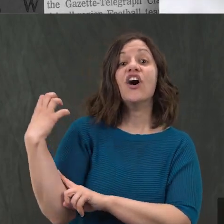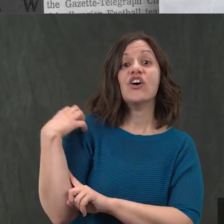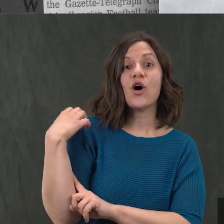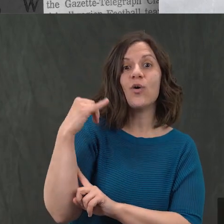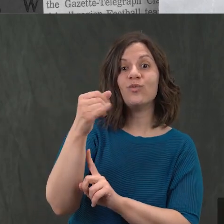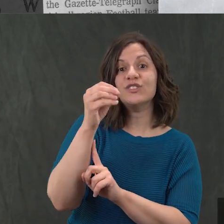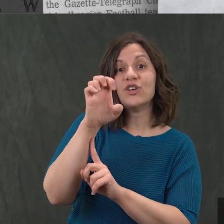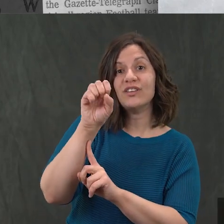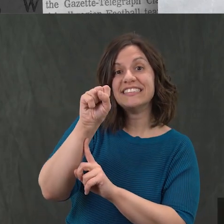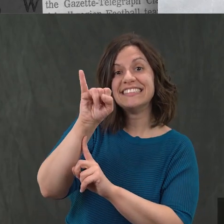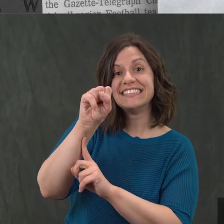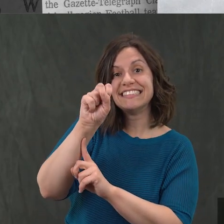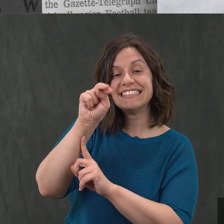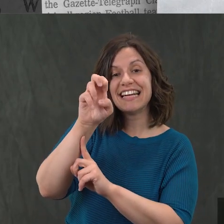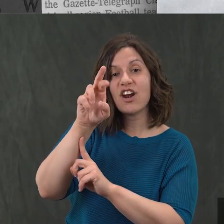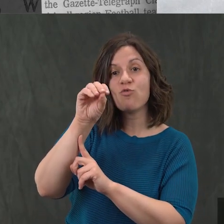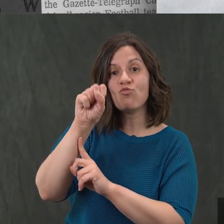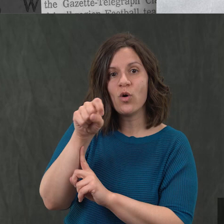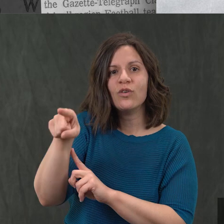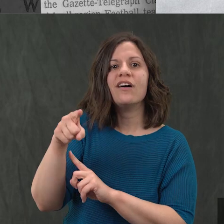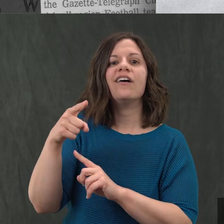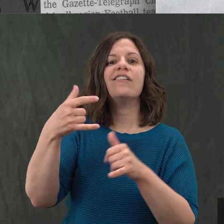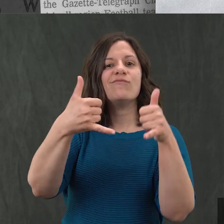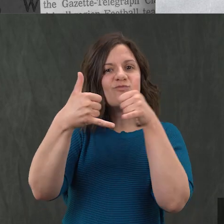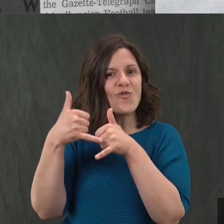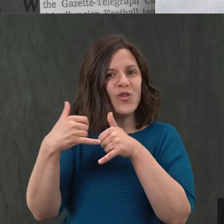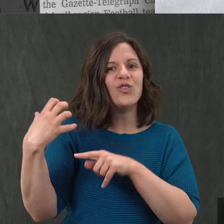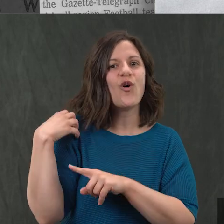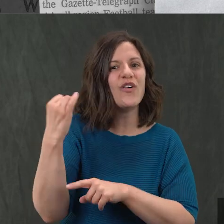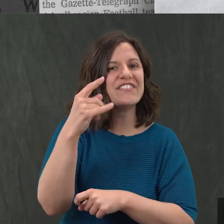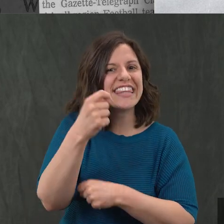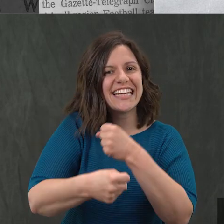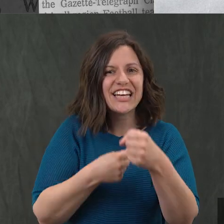Coach Joe Cisneros was awarded Coach of the Year.